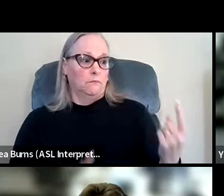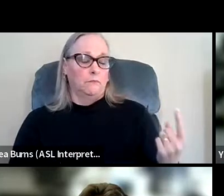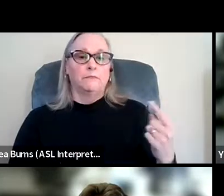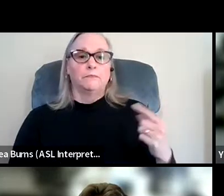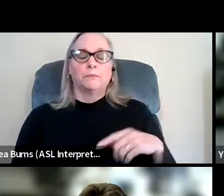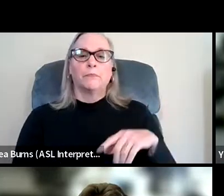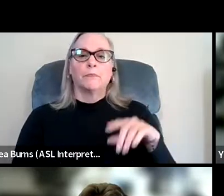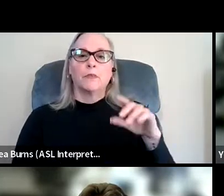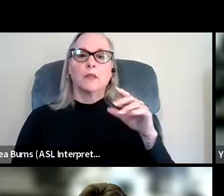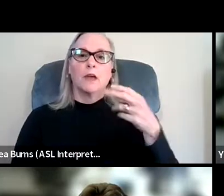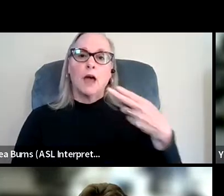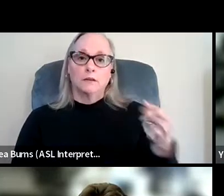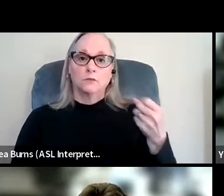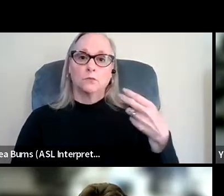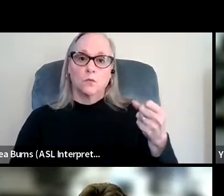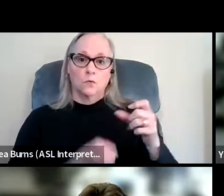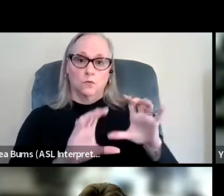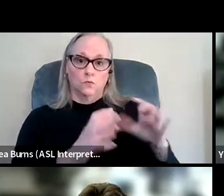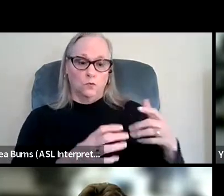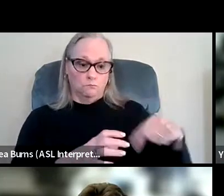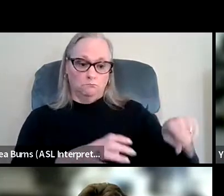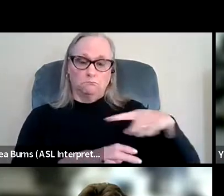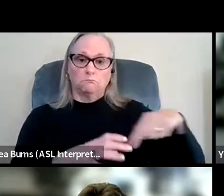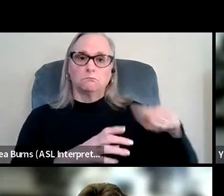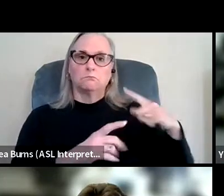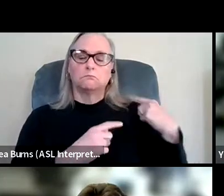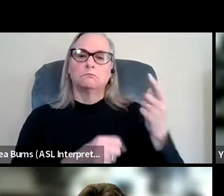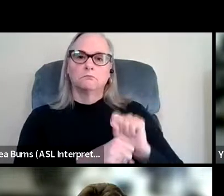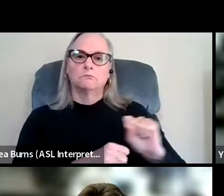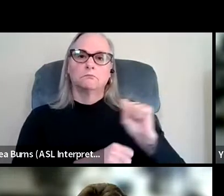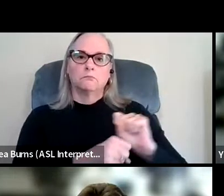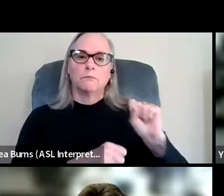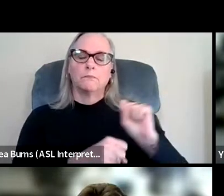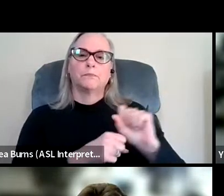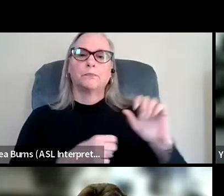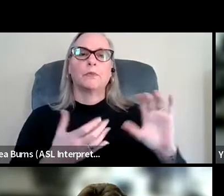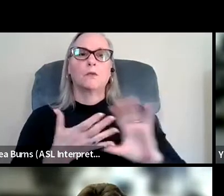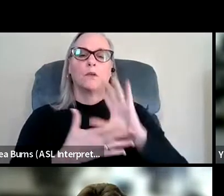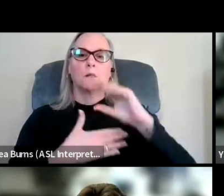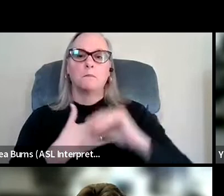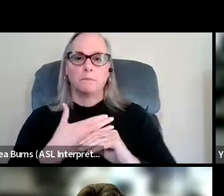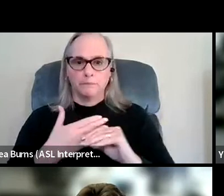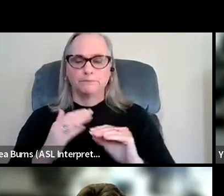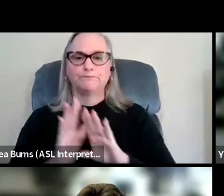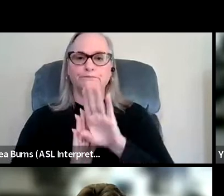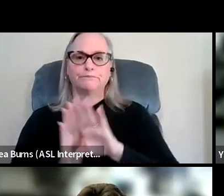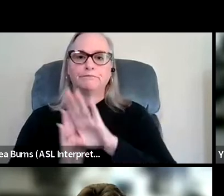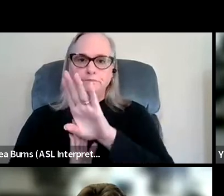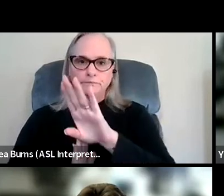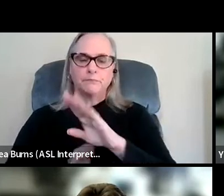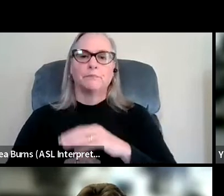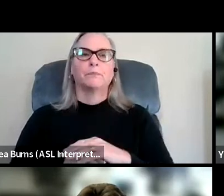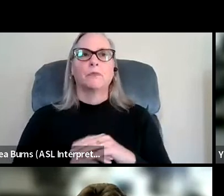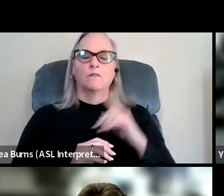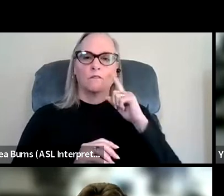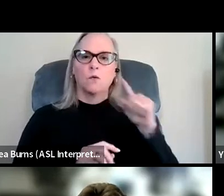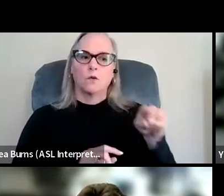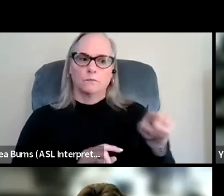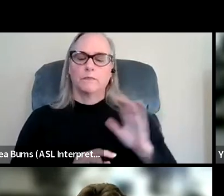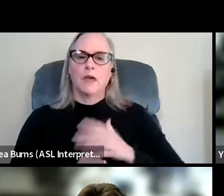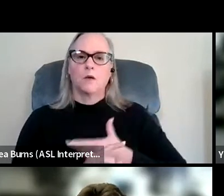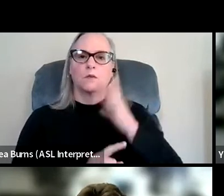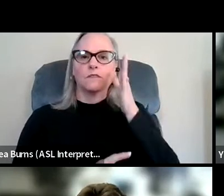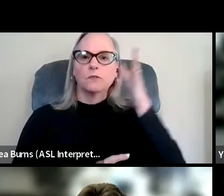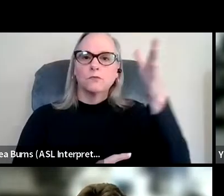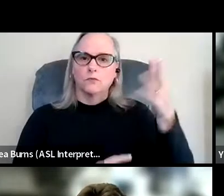Working Group has worked on the curricular programming side of what will be the future high school. And in